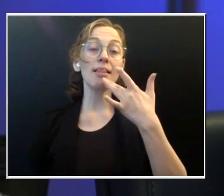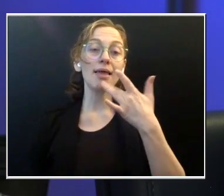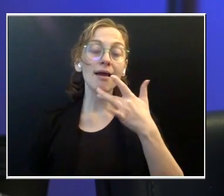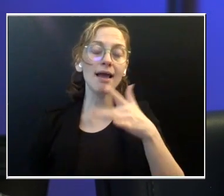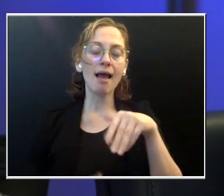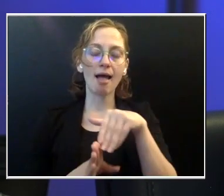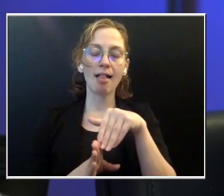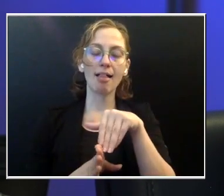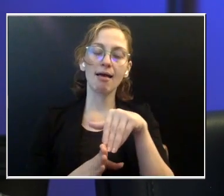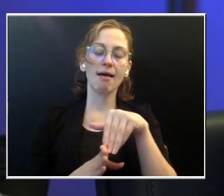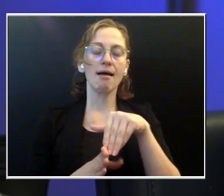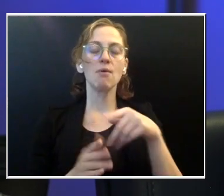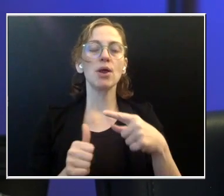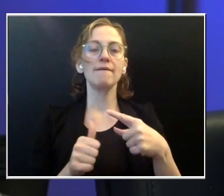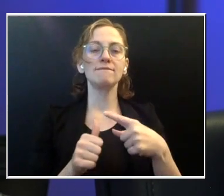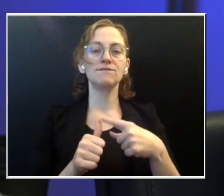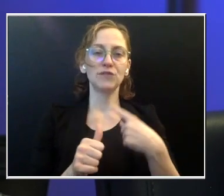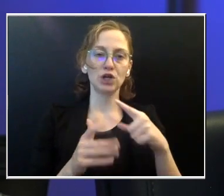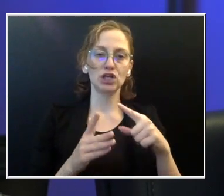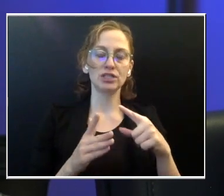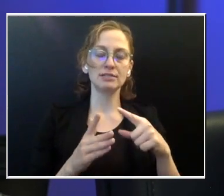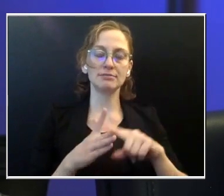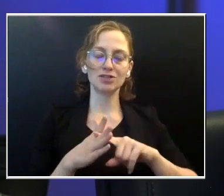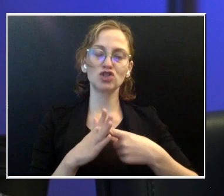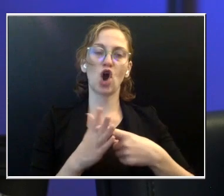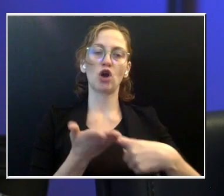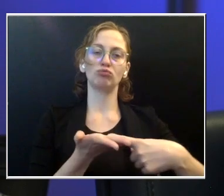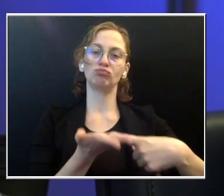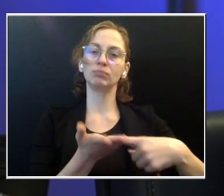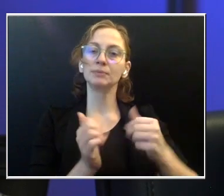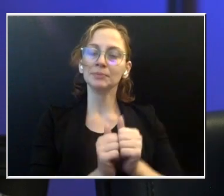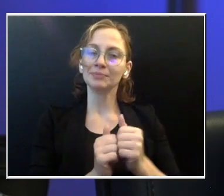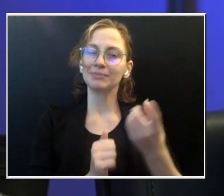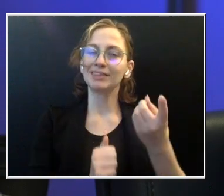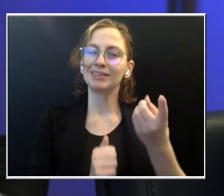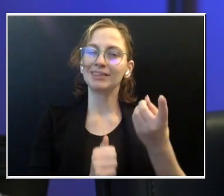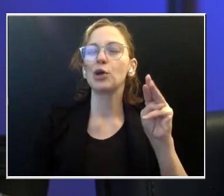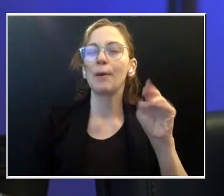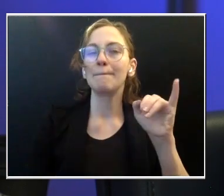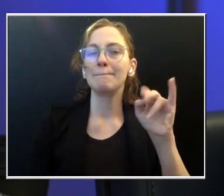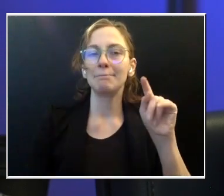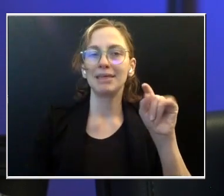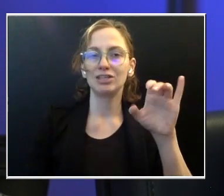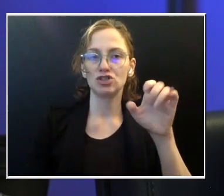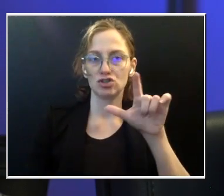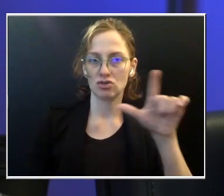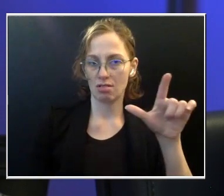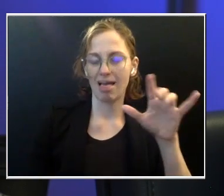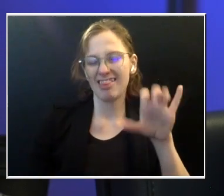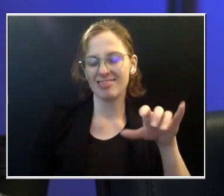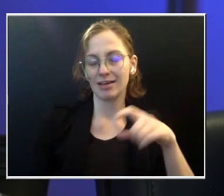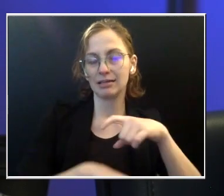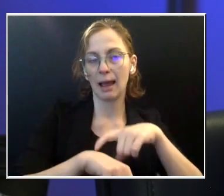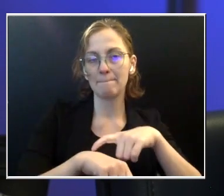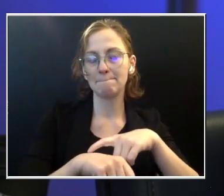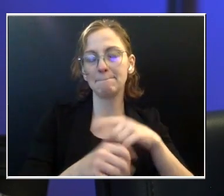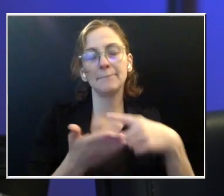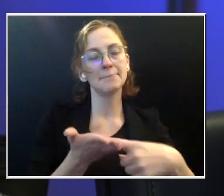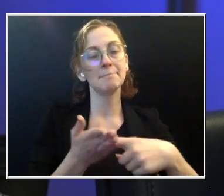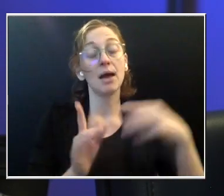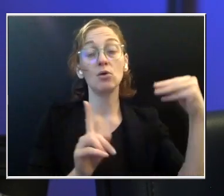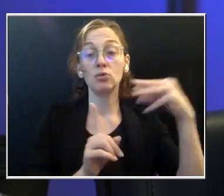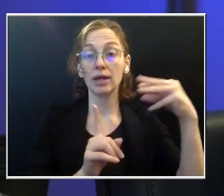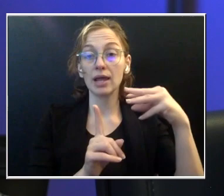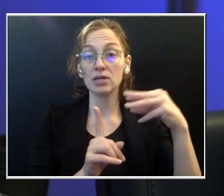having talking to Dr. Mitchell then about the radiation. It was going to be a 6-week protocol,